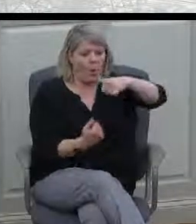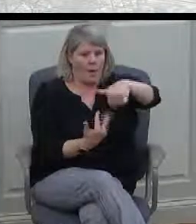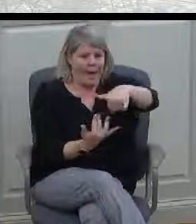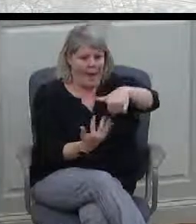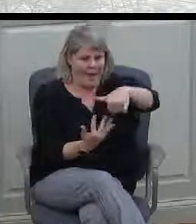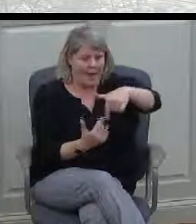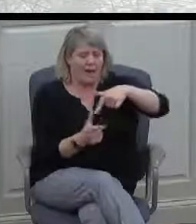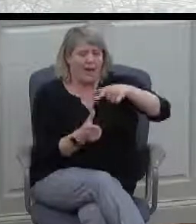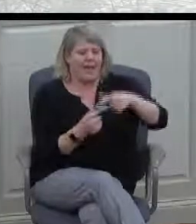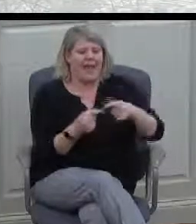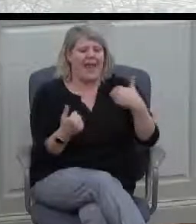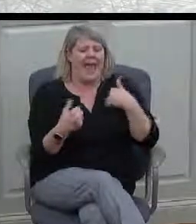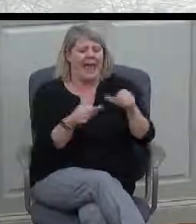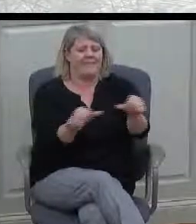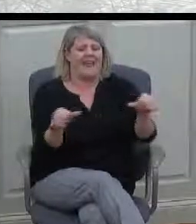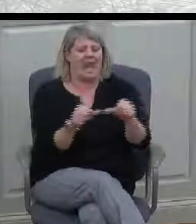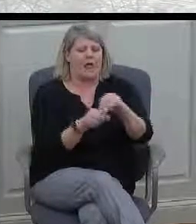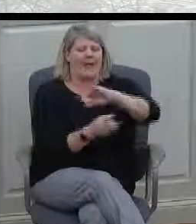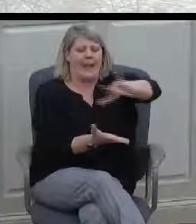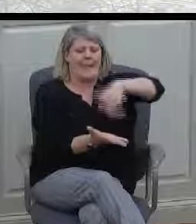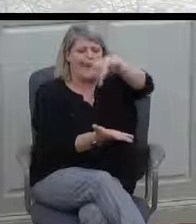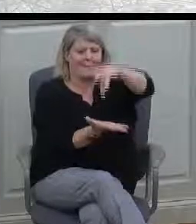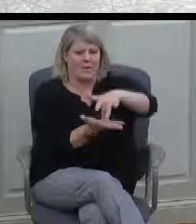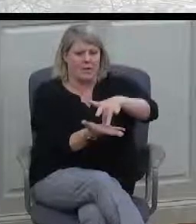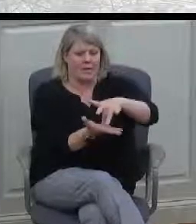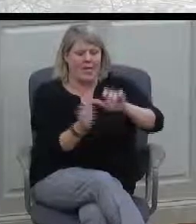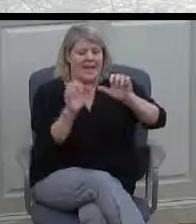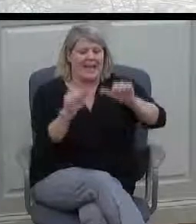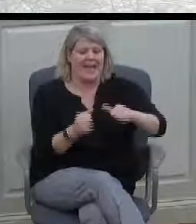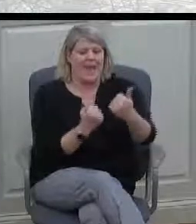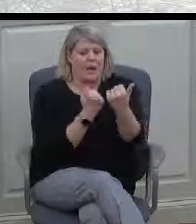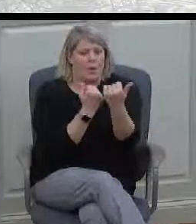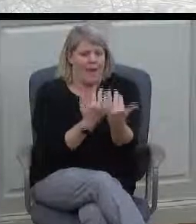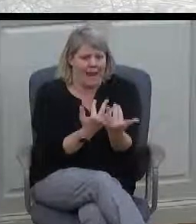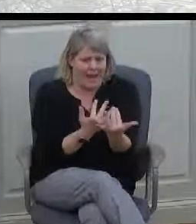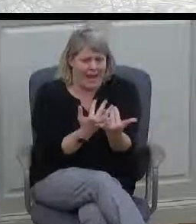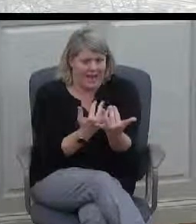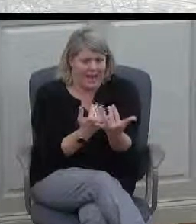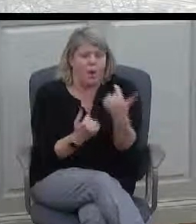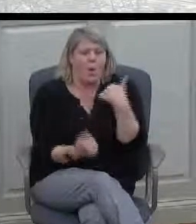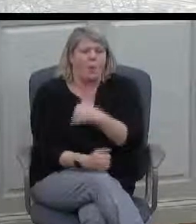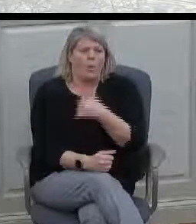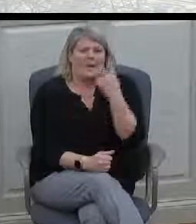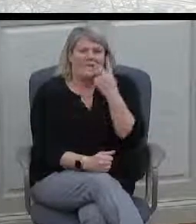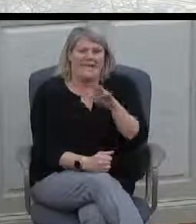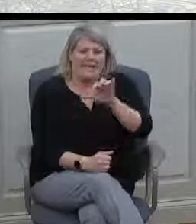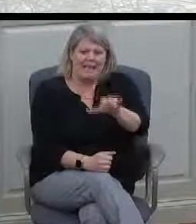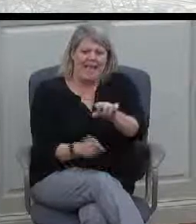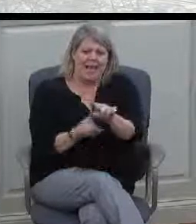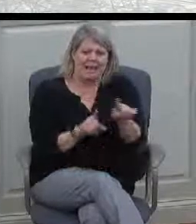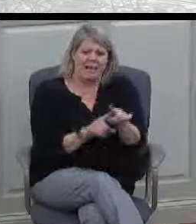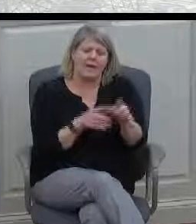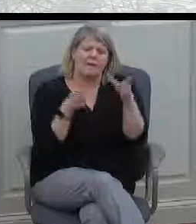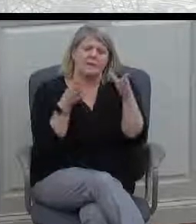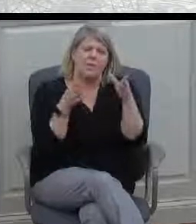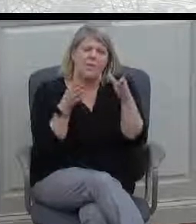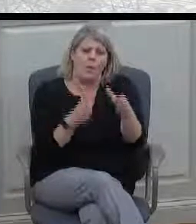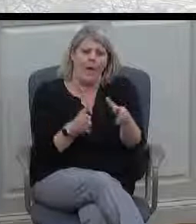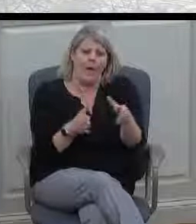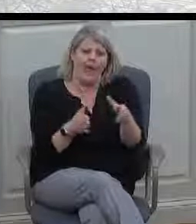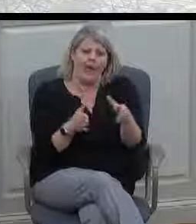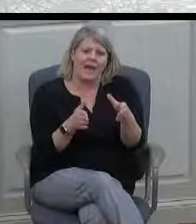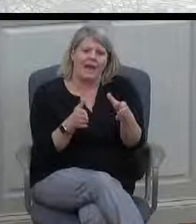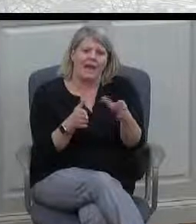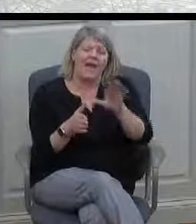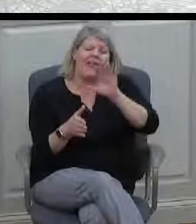they'll have an area to stand with, they'll be big enough where they can have their bicycle. We also see that just as a way to that entryway into